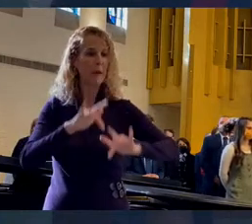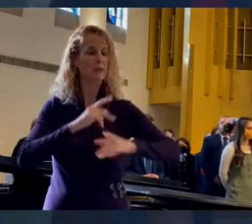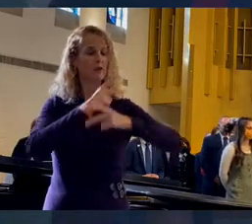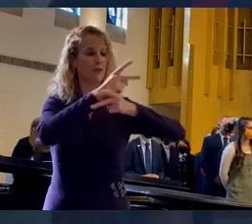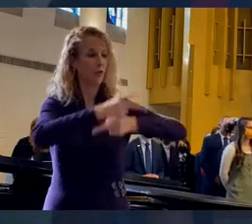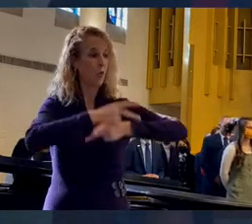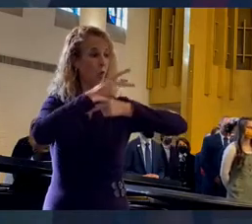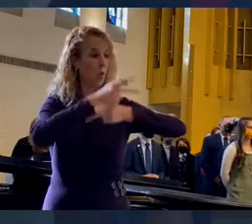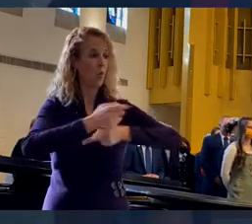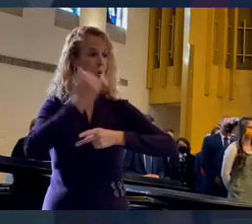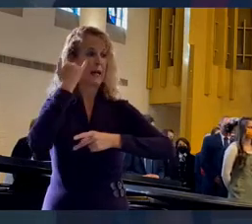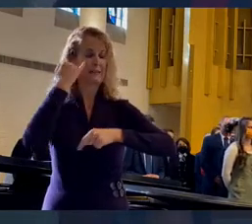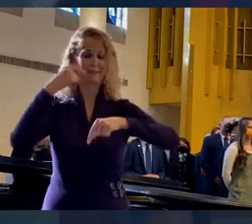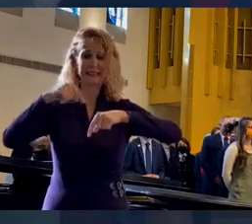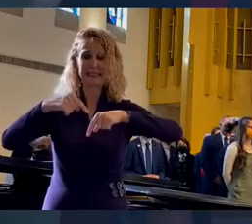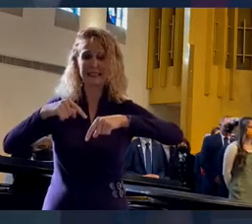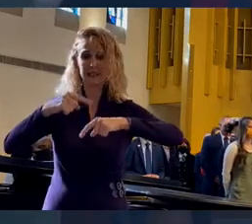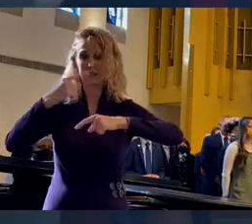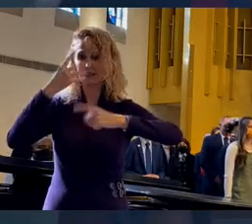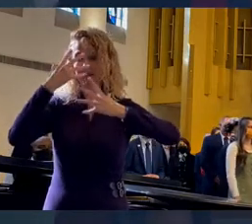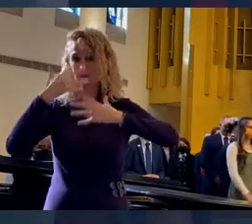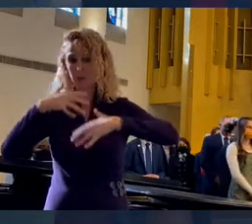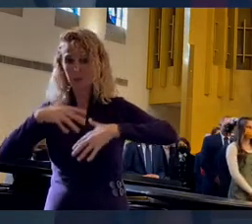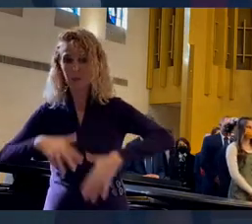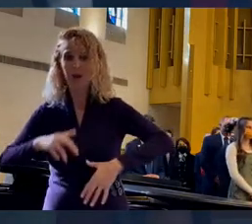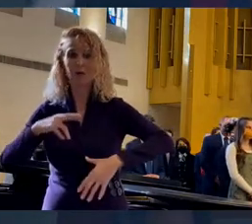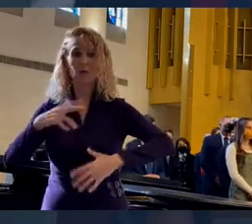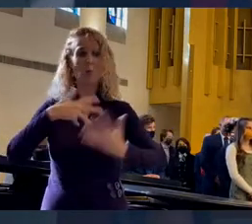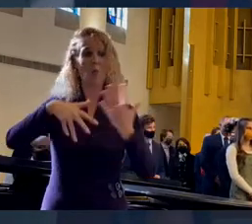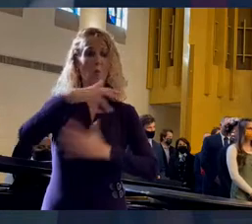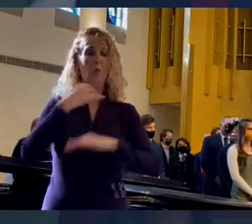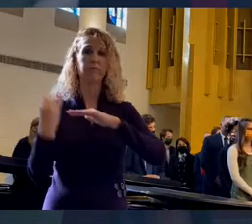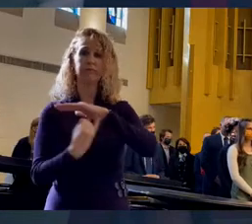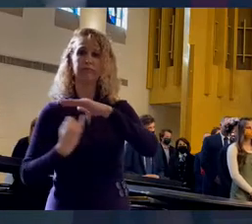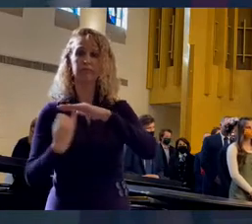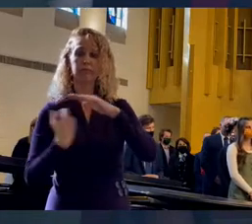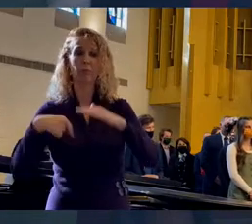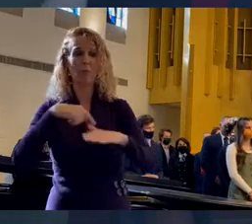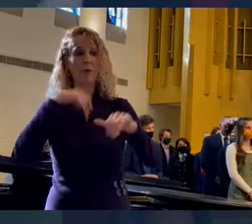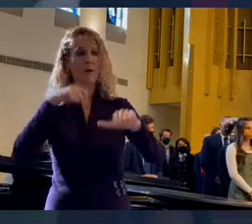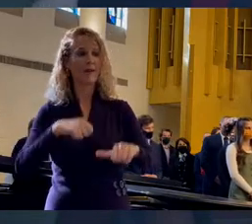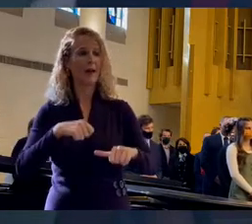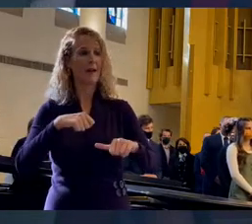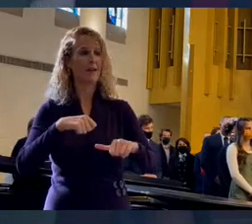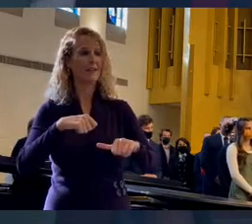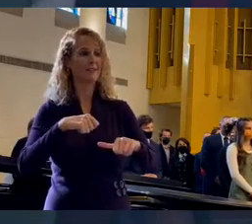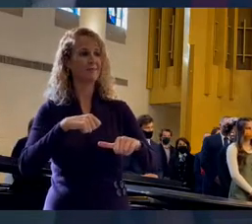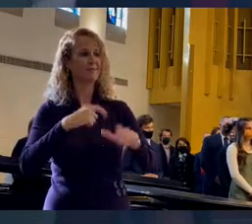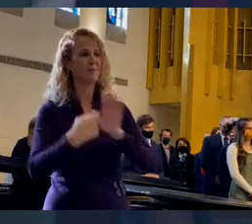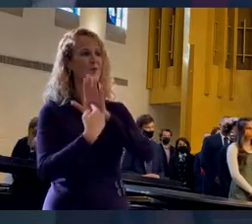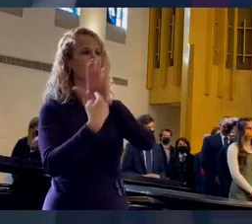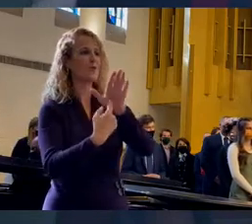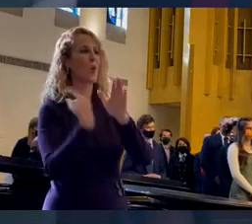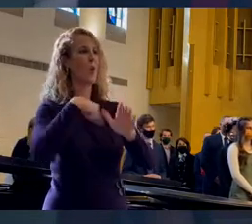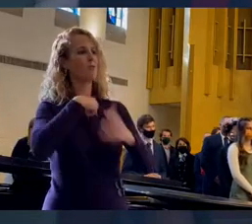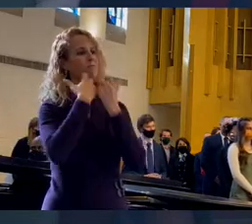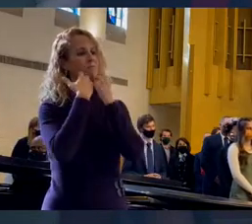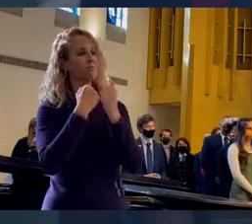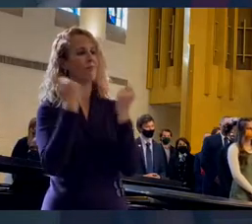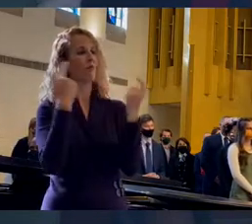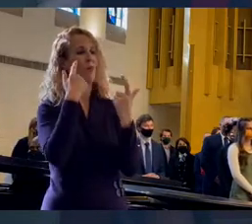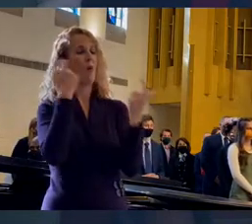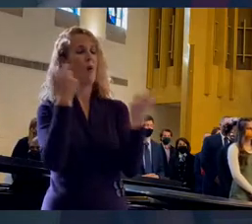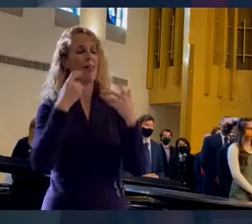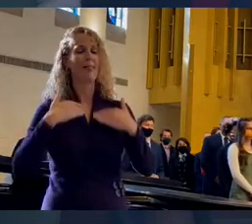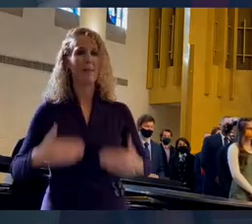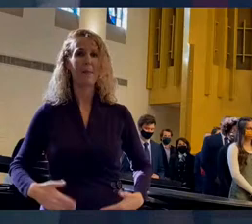for those suffering from anxiety, depression, and social isolation. May we be agents of cura personalis, healing,